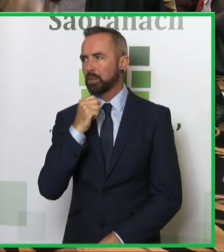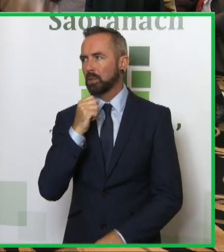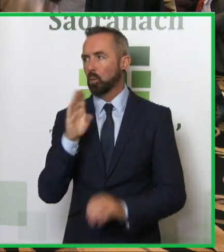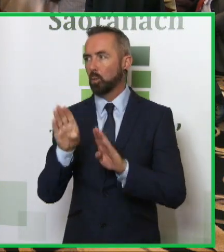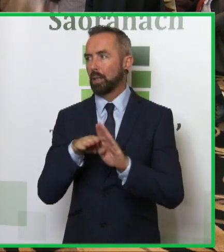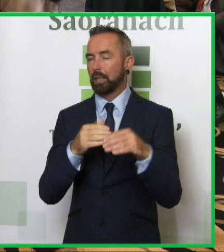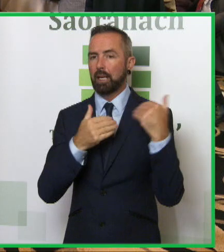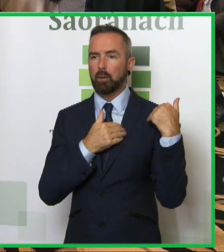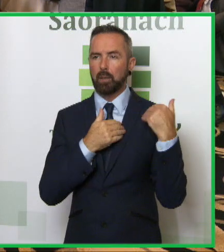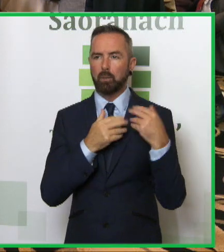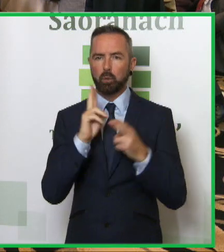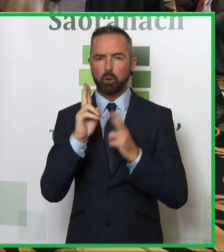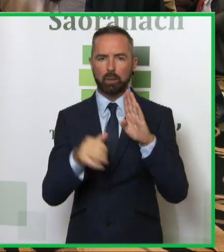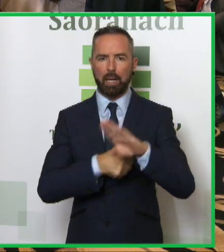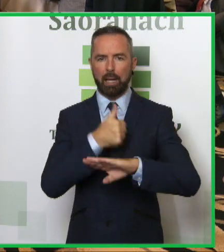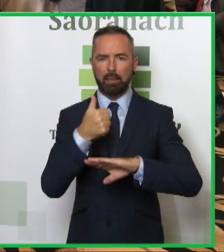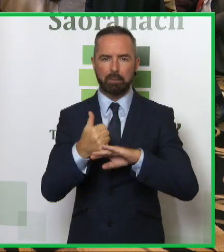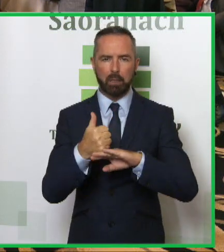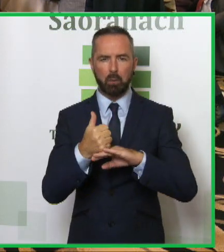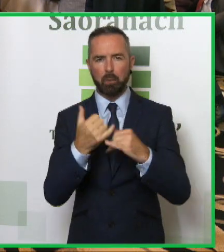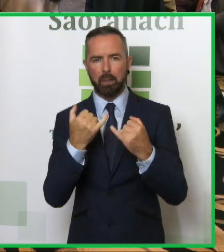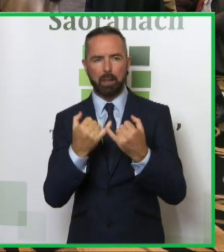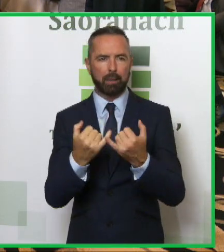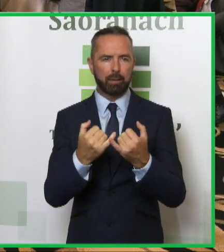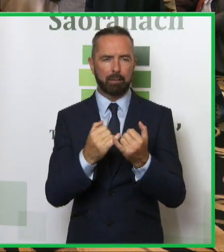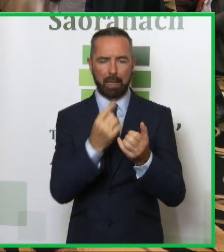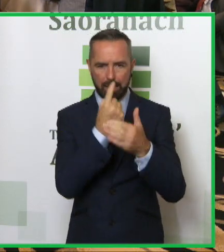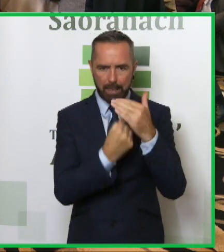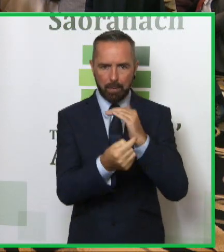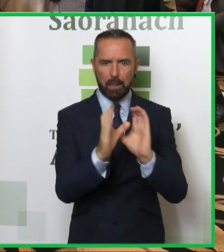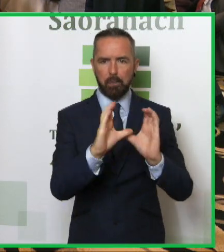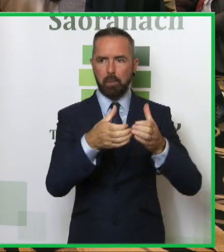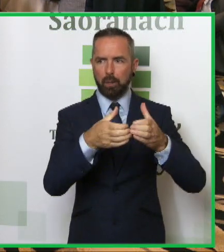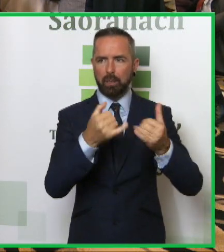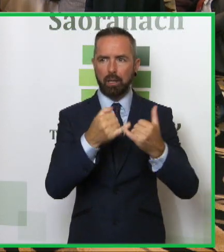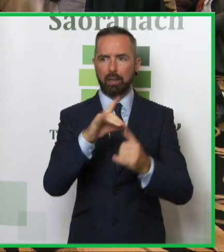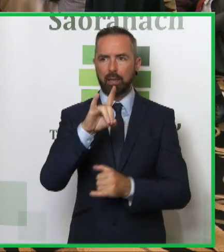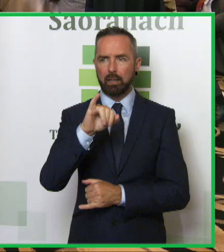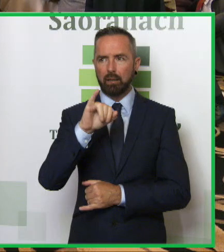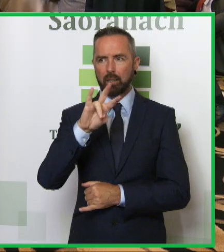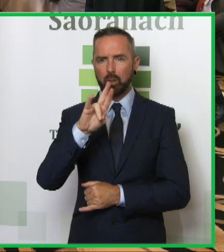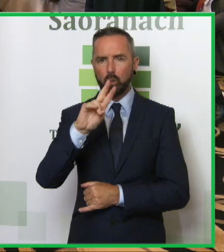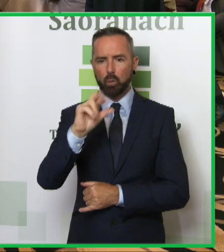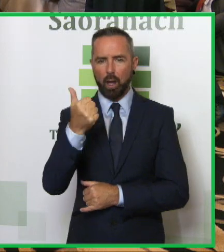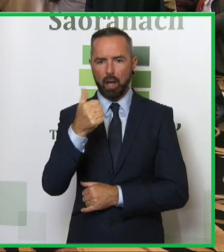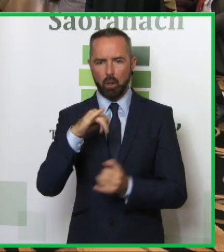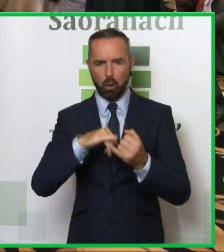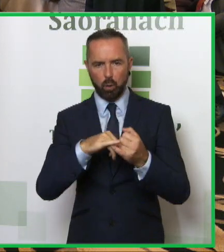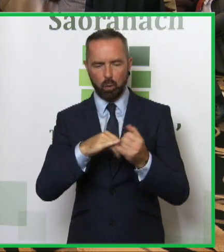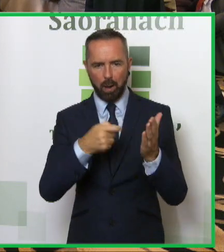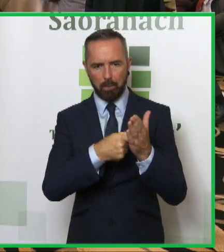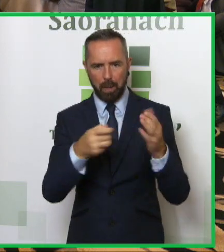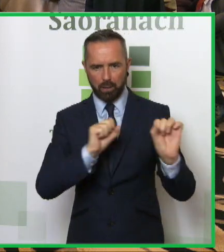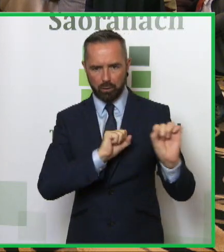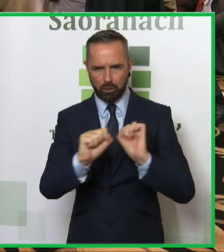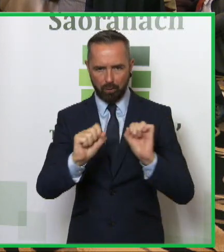like HICWA was for anything kind of HSE. So if it's an independent body that measures the service